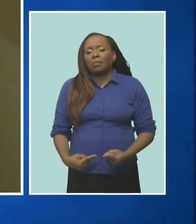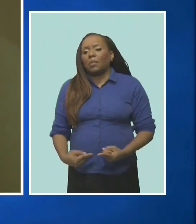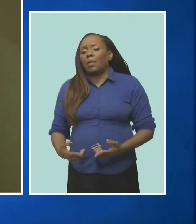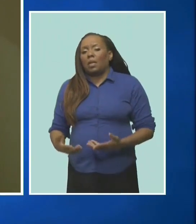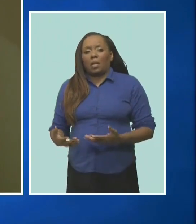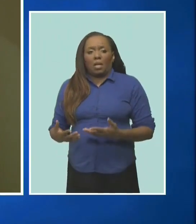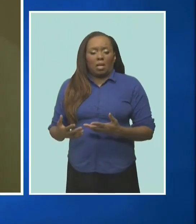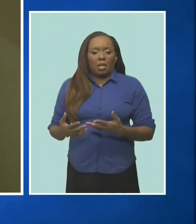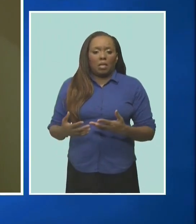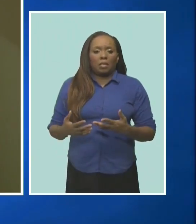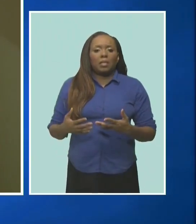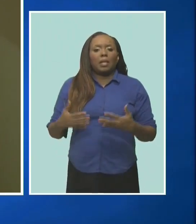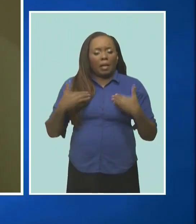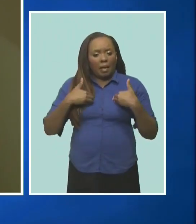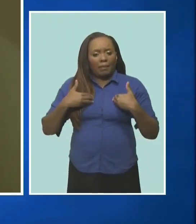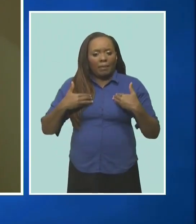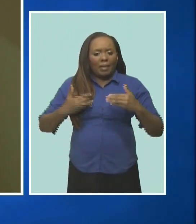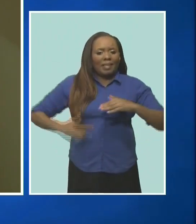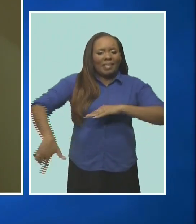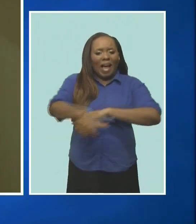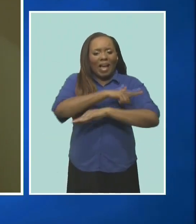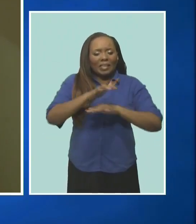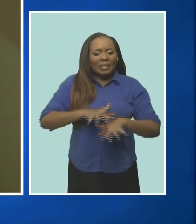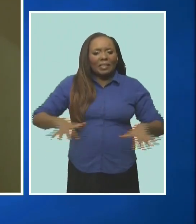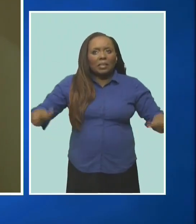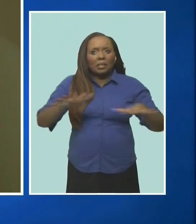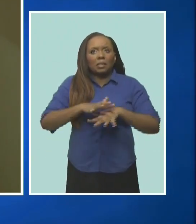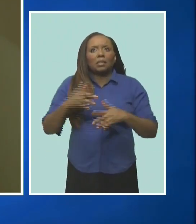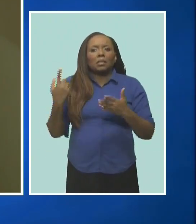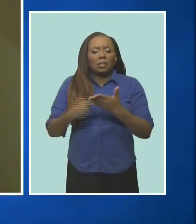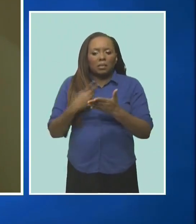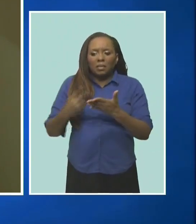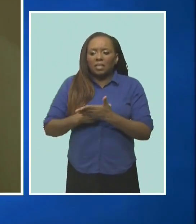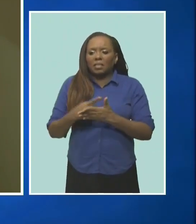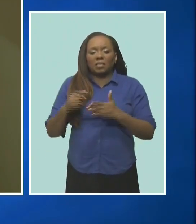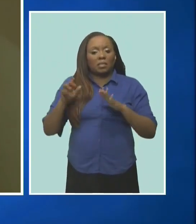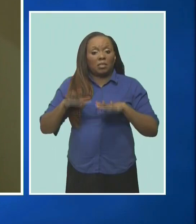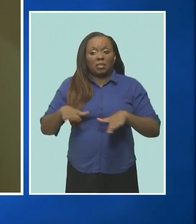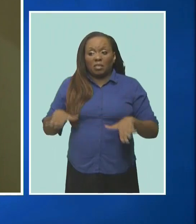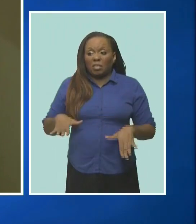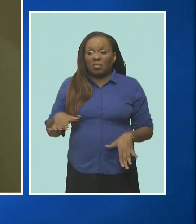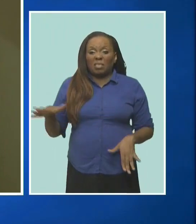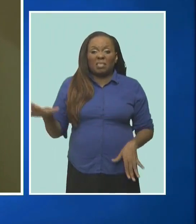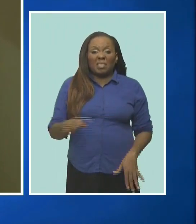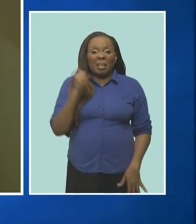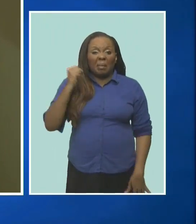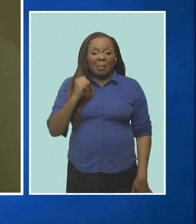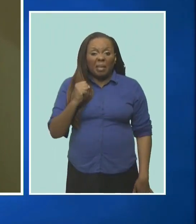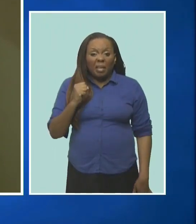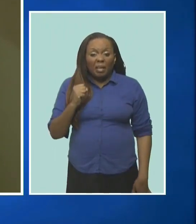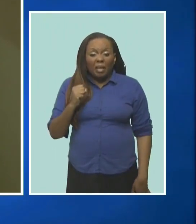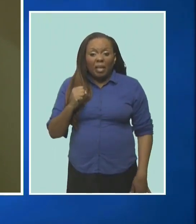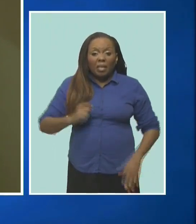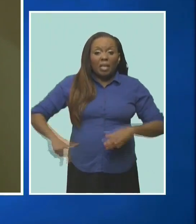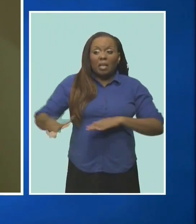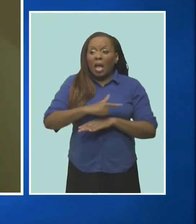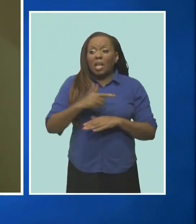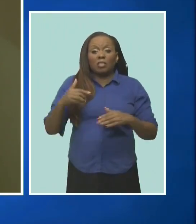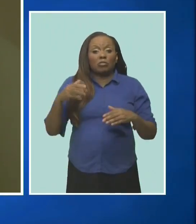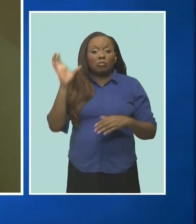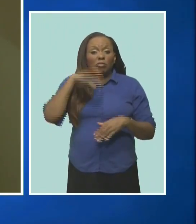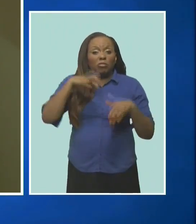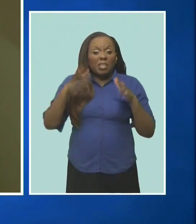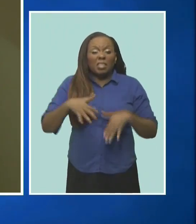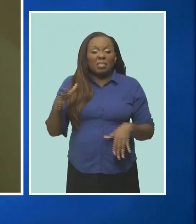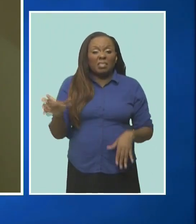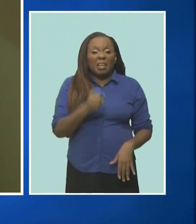and others. Their properties are being taken away sometimes by children and grandchildren and even strangers whom they are embracing. So I want